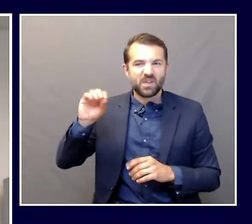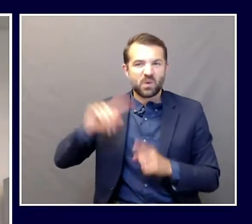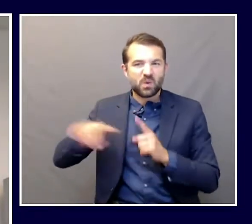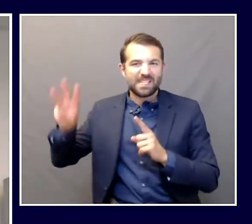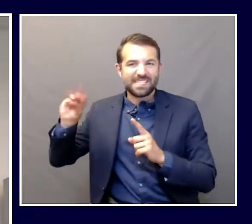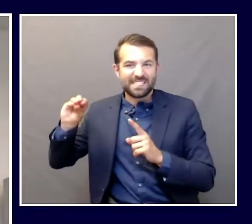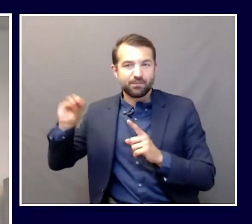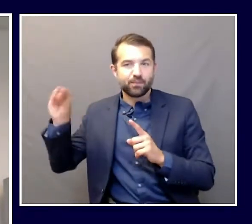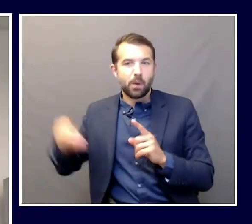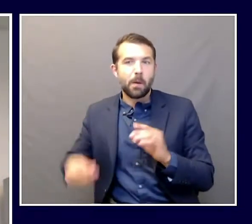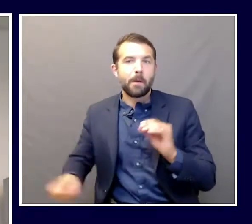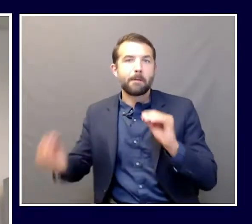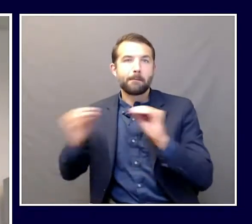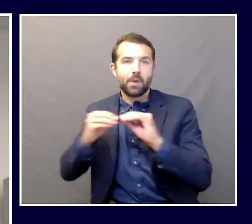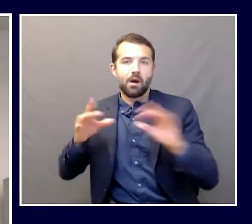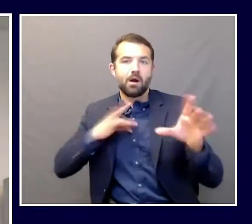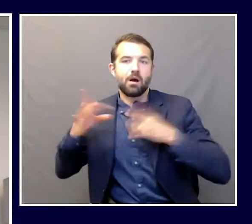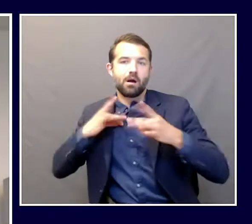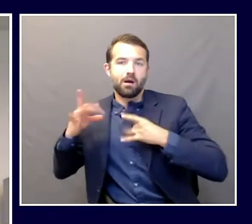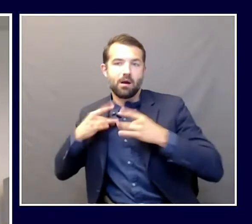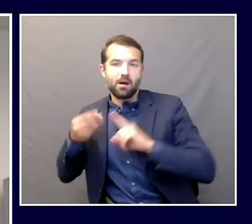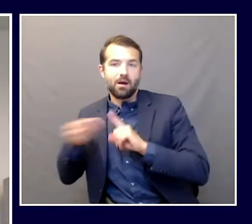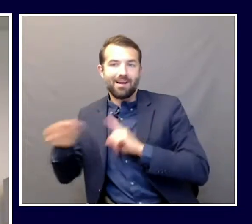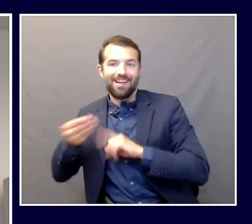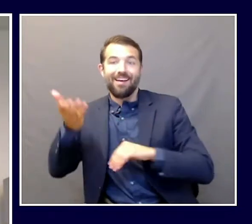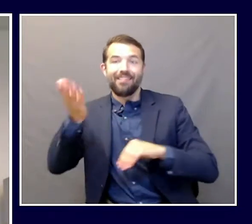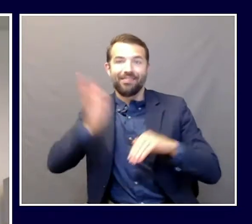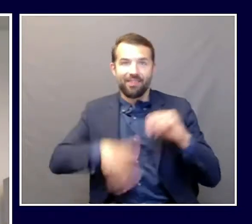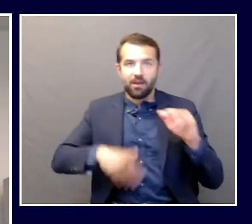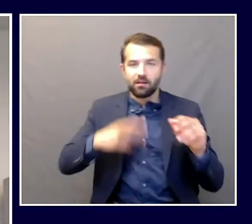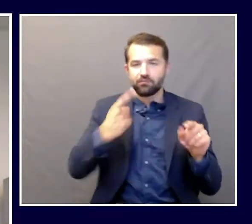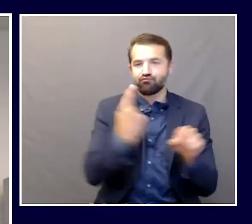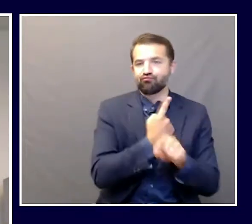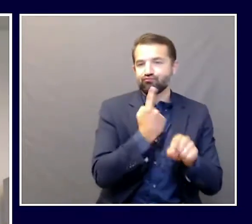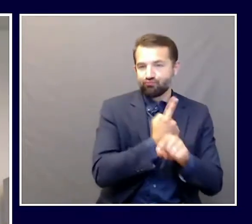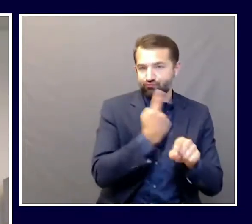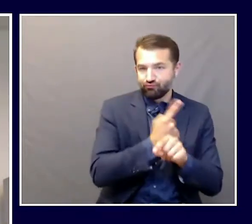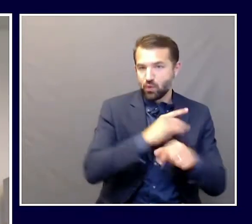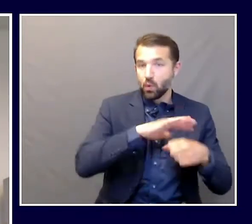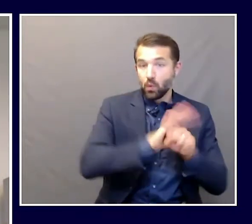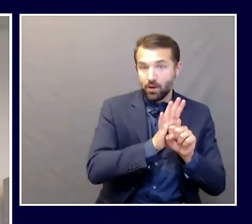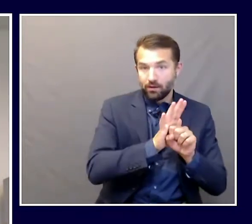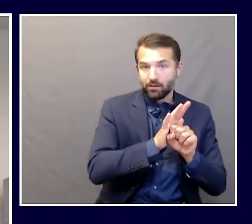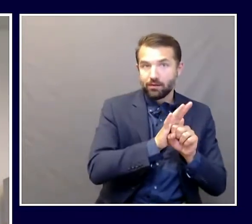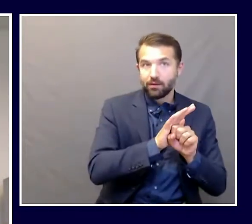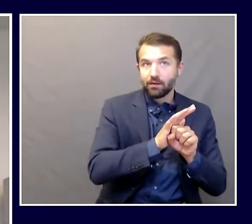I think that 70% is good as a floor, but for me, it's not the ceiling.